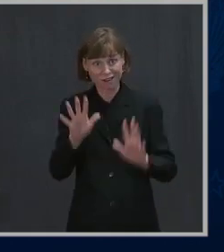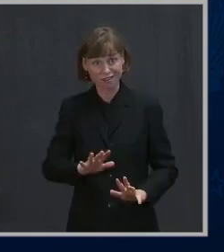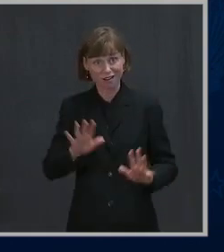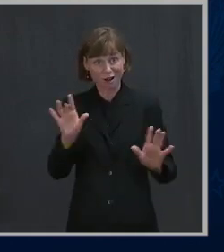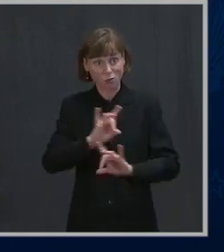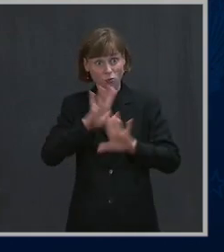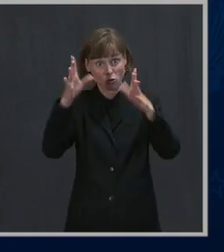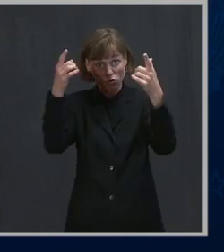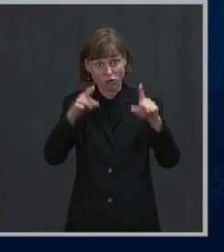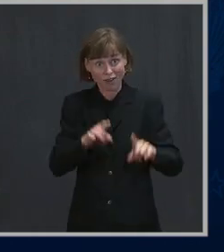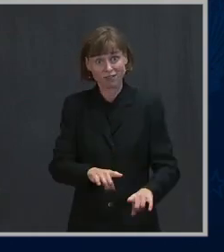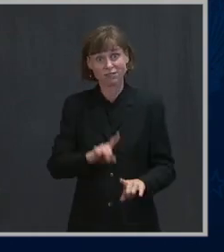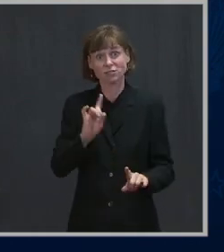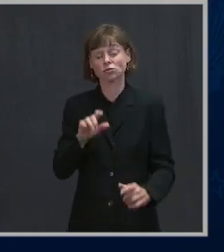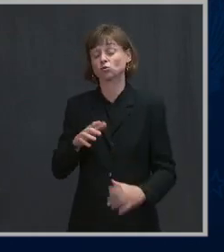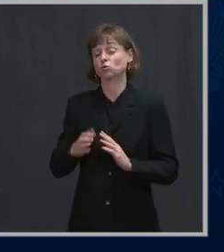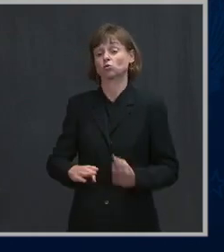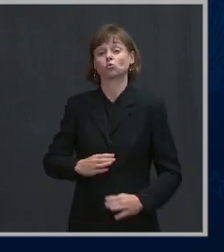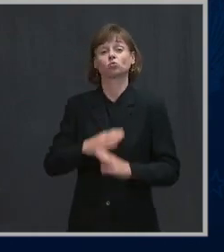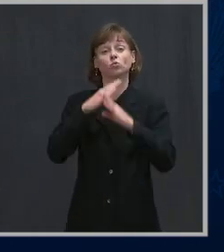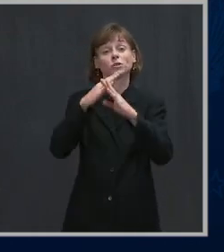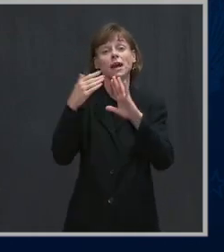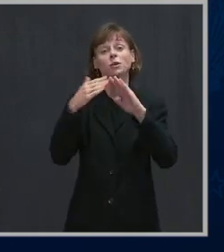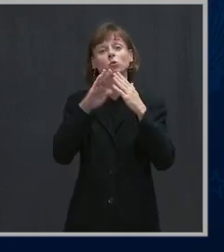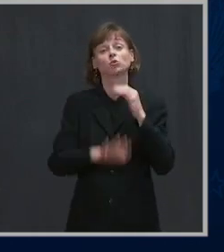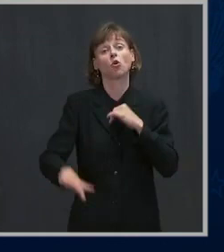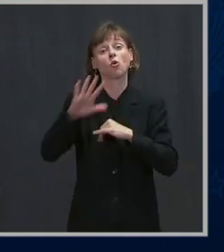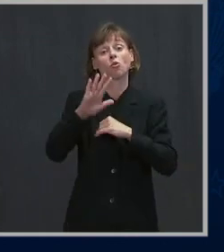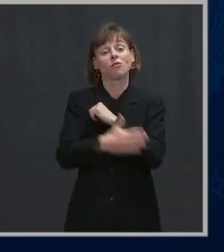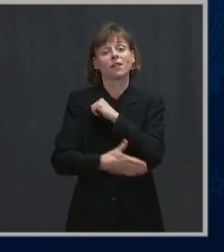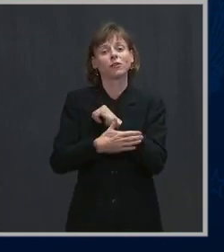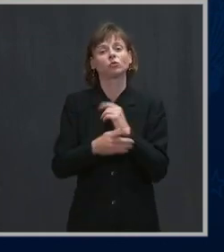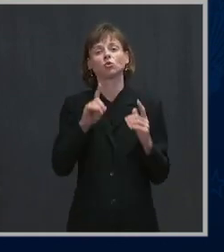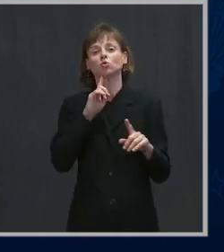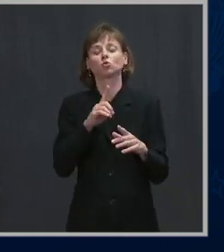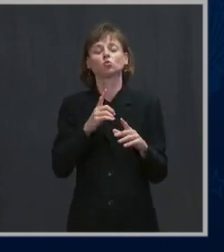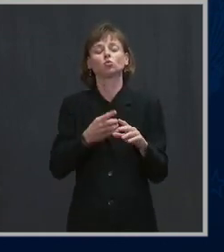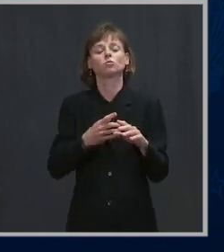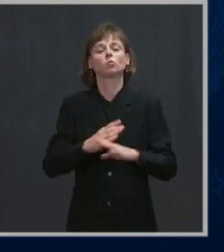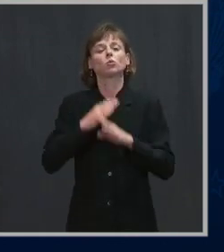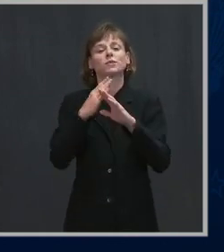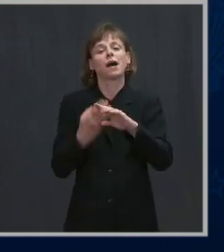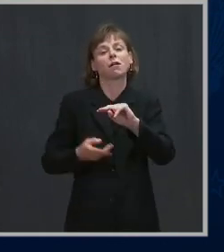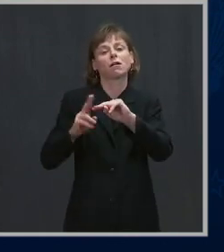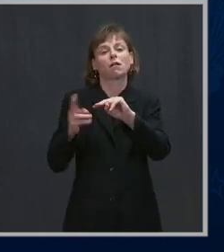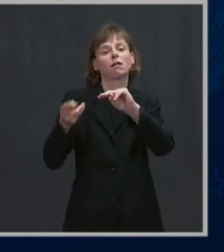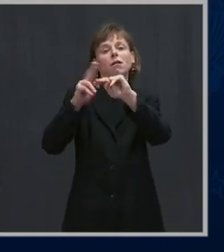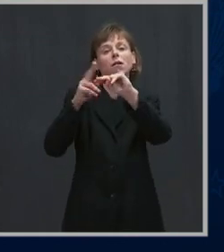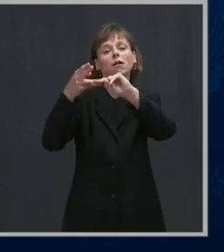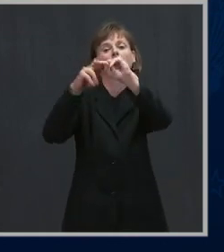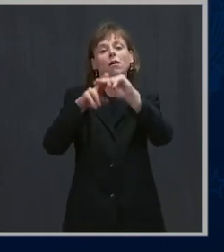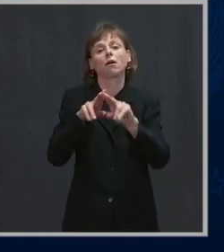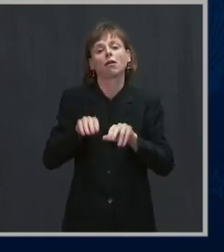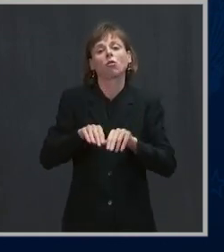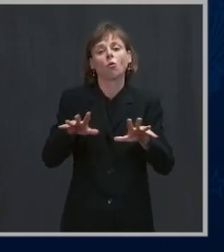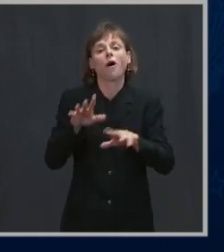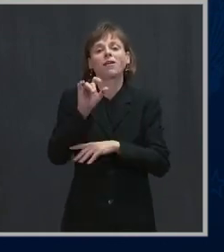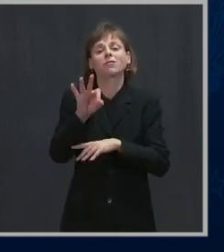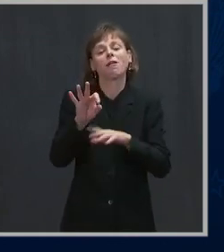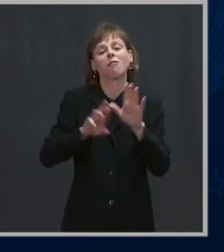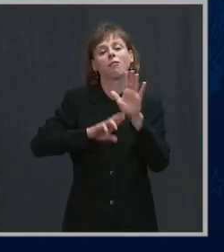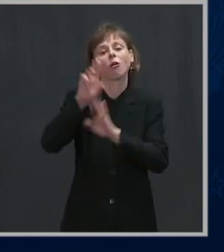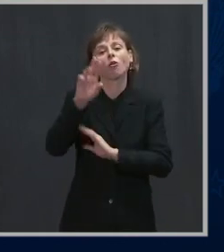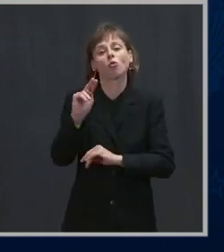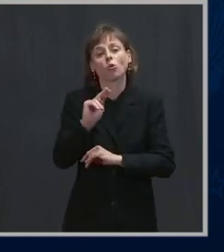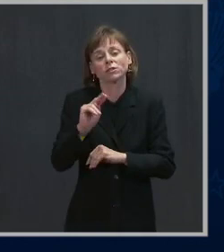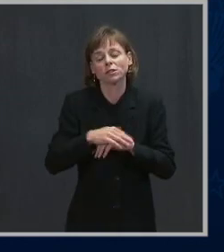country we need diplomacy to check the rise of authoritarianism to prevent the spread of dangerous weapons to shore up democracy